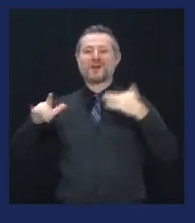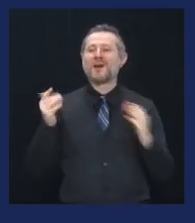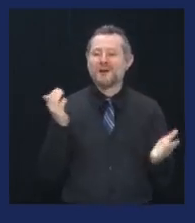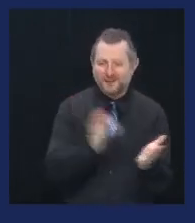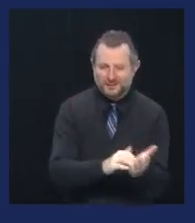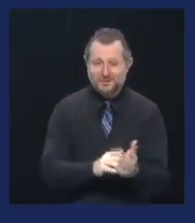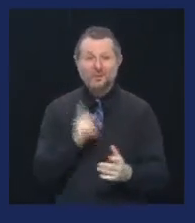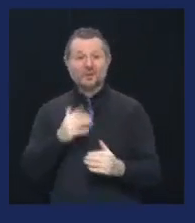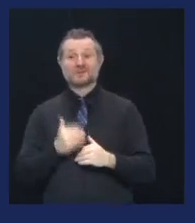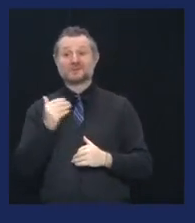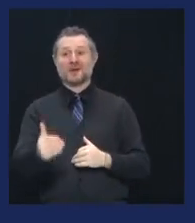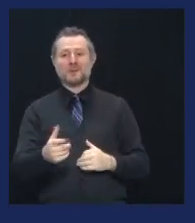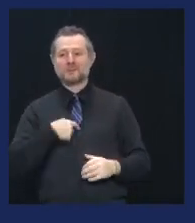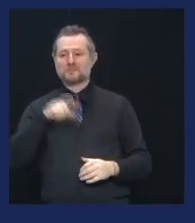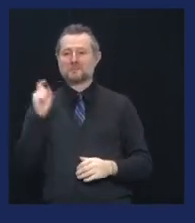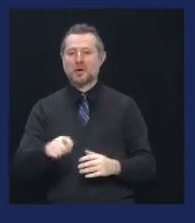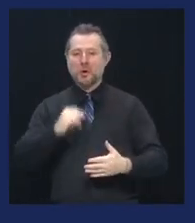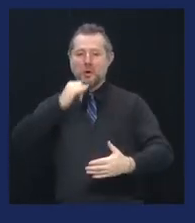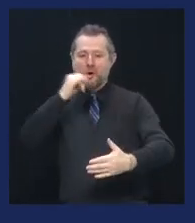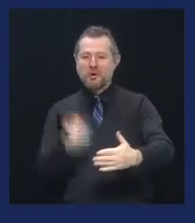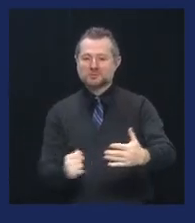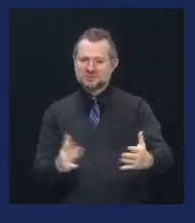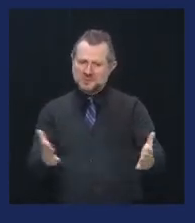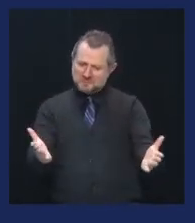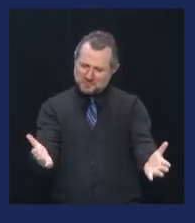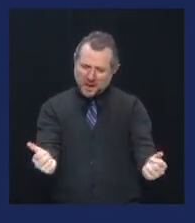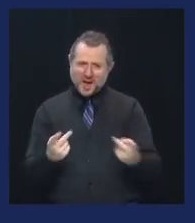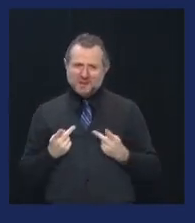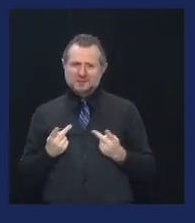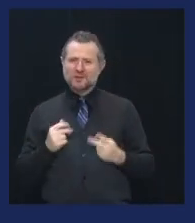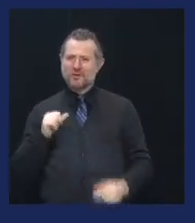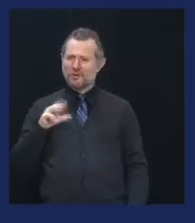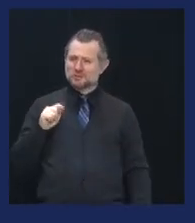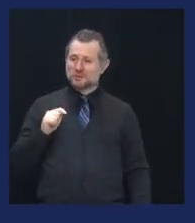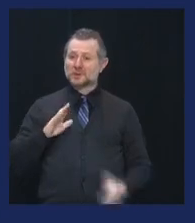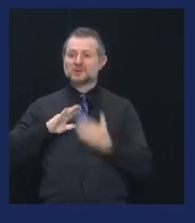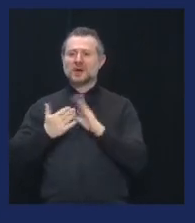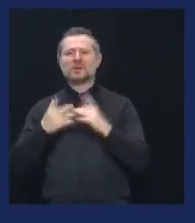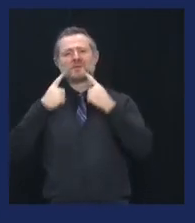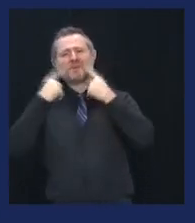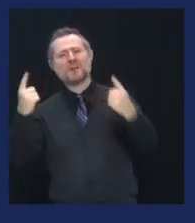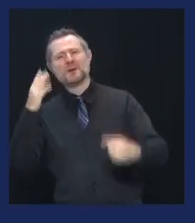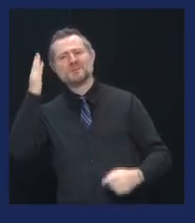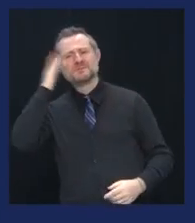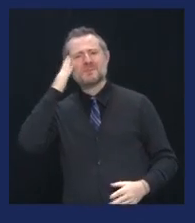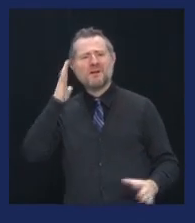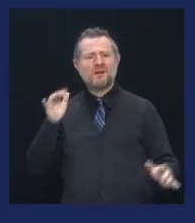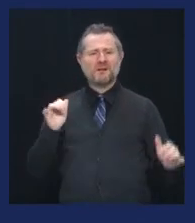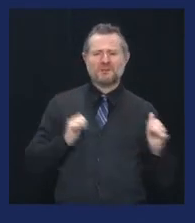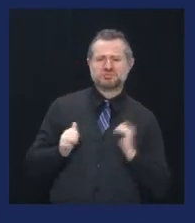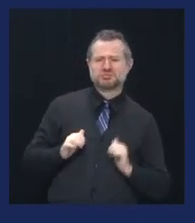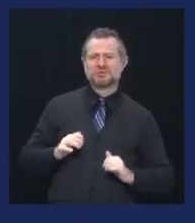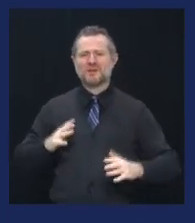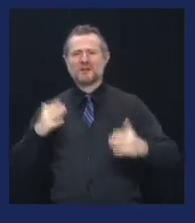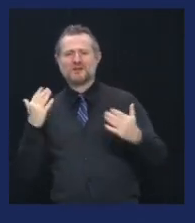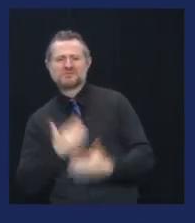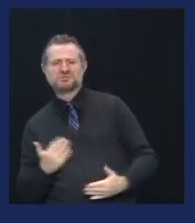definition, centers of energy, entertainment, theater, and cuisine. Without